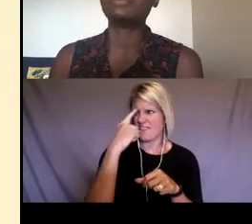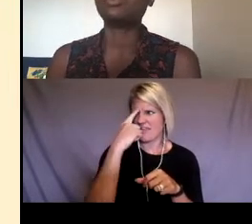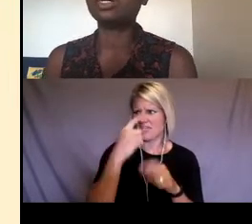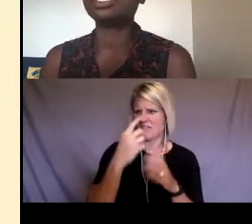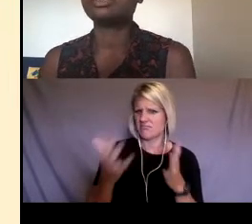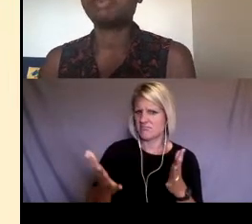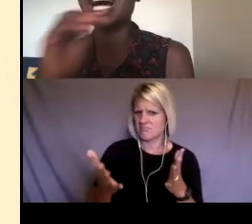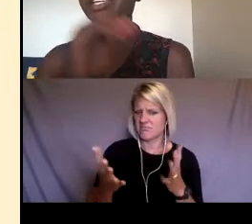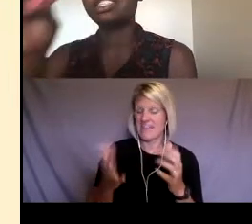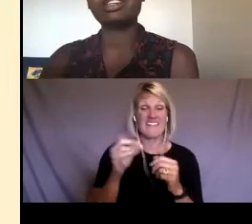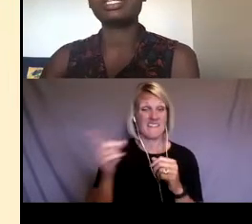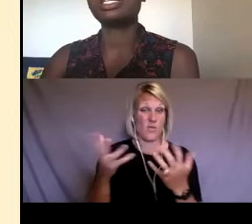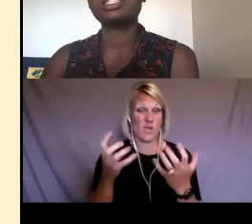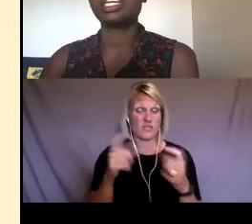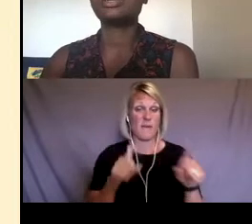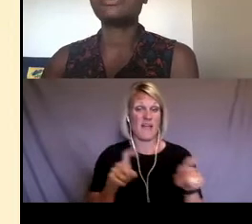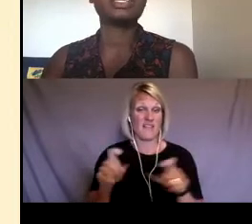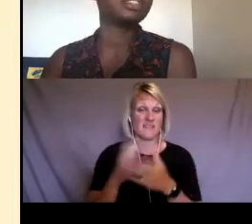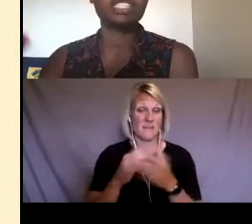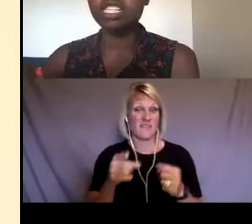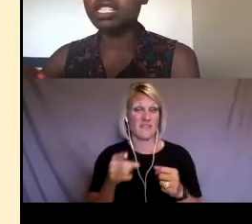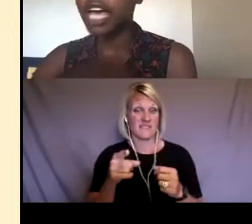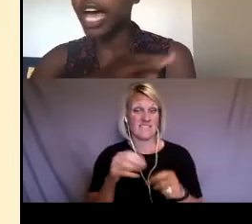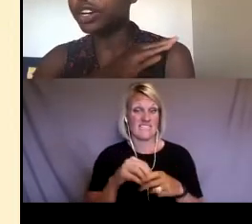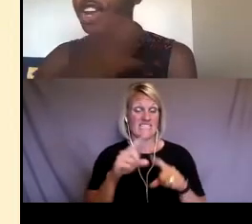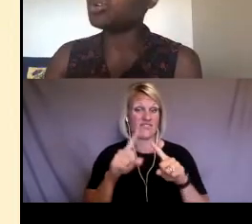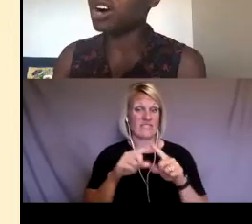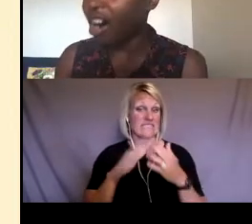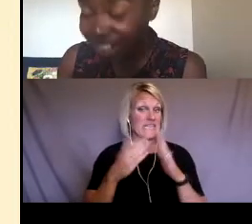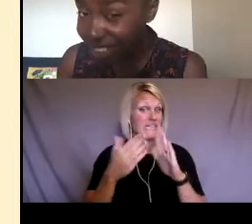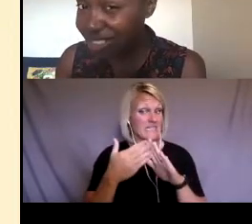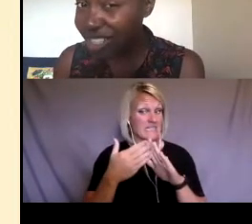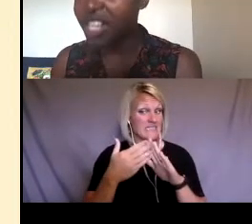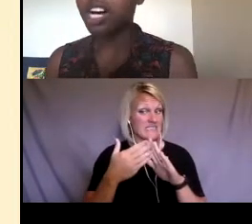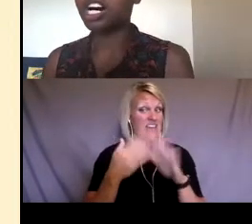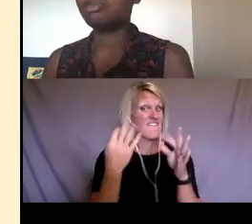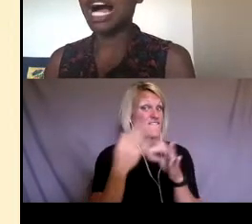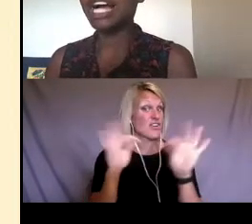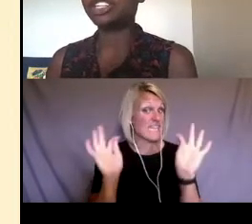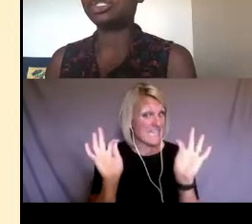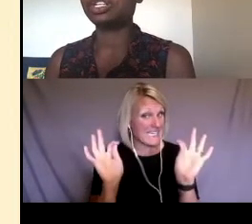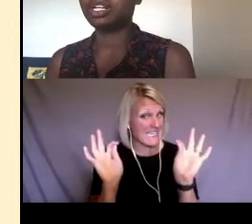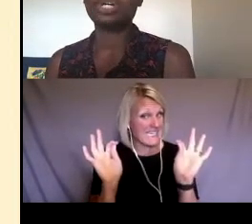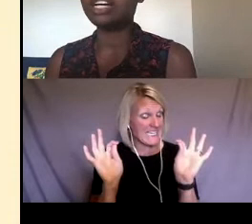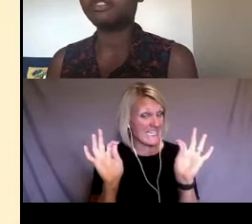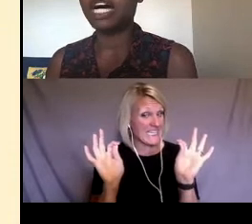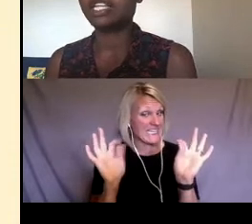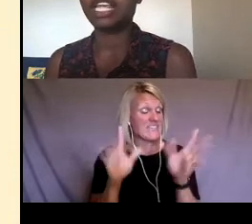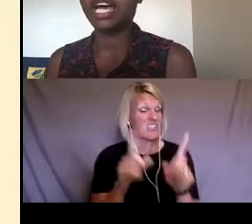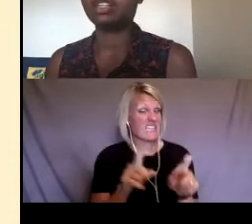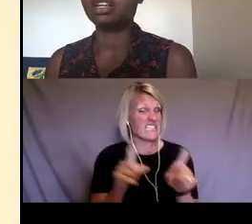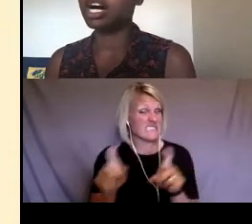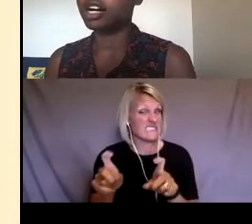and they want to pilot some of these in different cities at no cost. Wow. I can try to